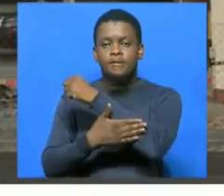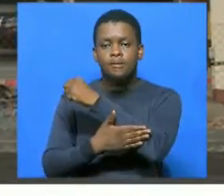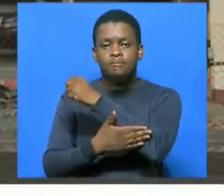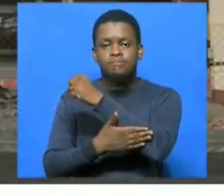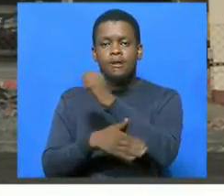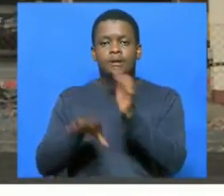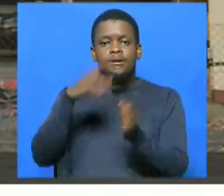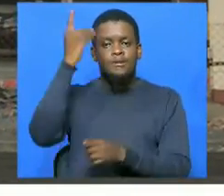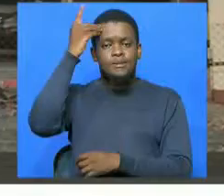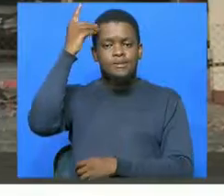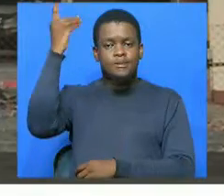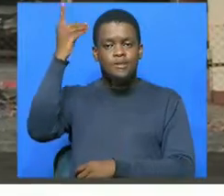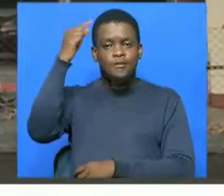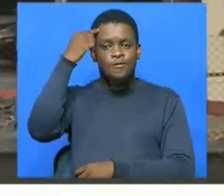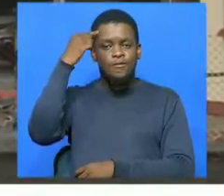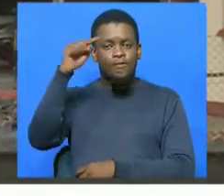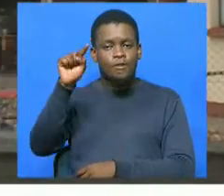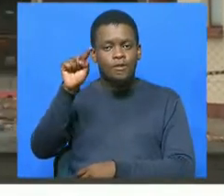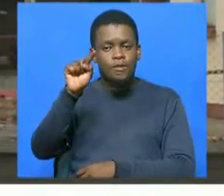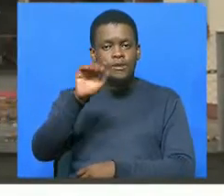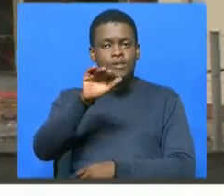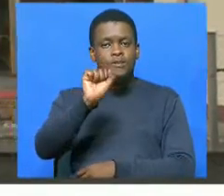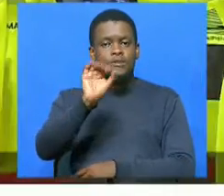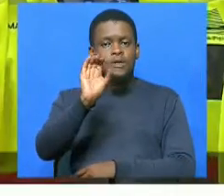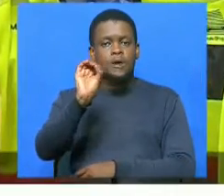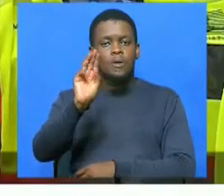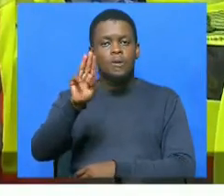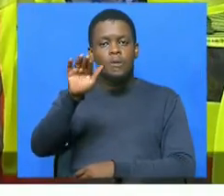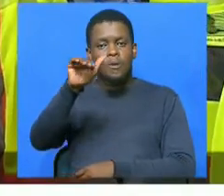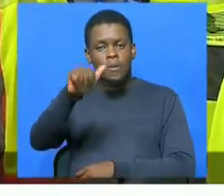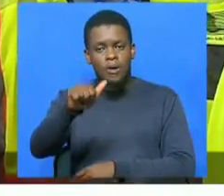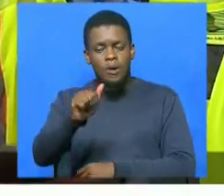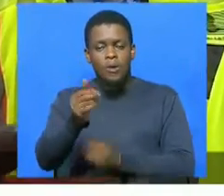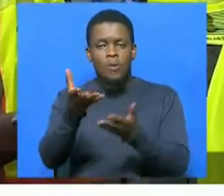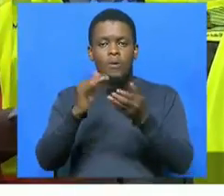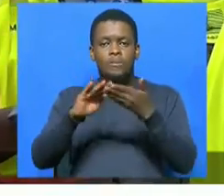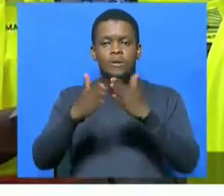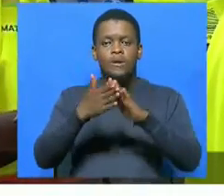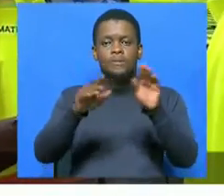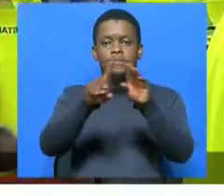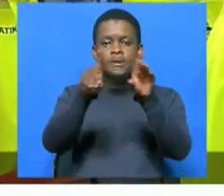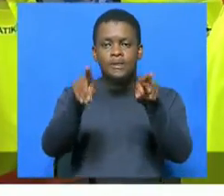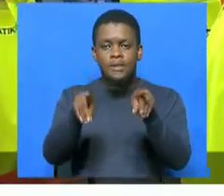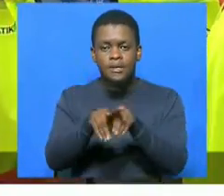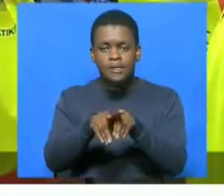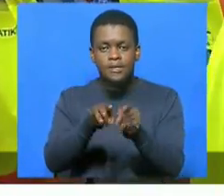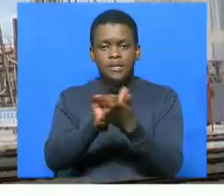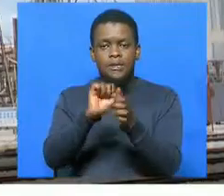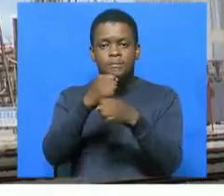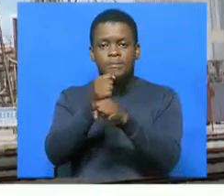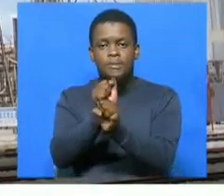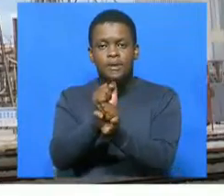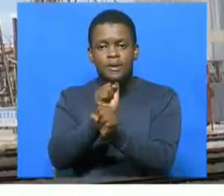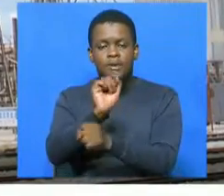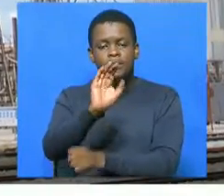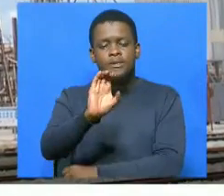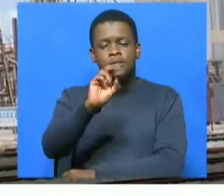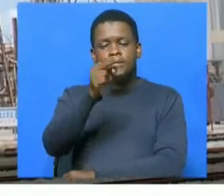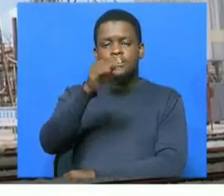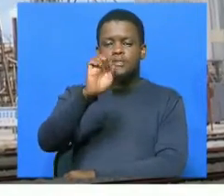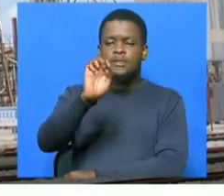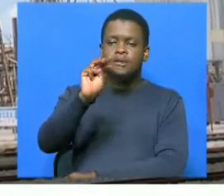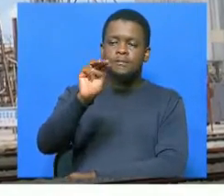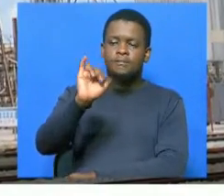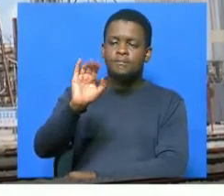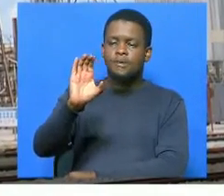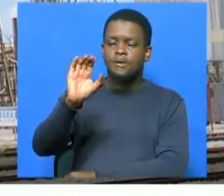aspirations for SOA to be a chemical manufacturing hub dates back to 2019, and there were few gaps like